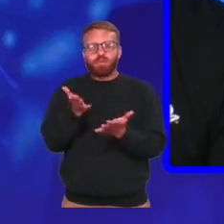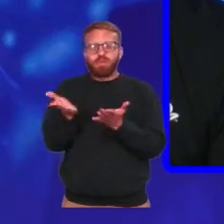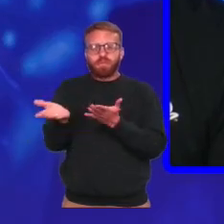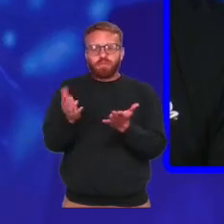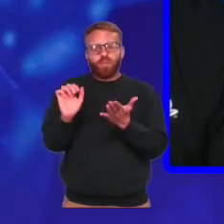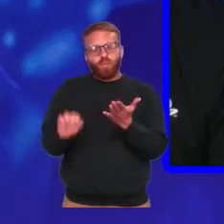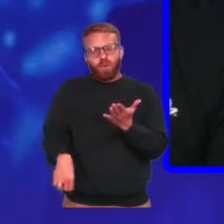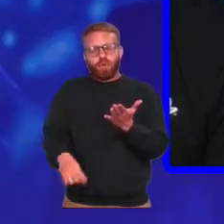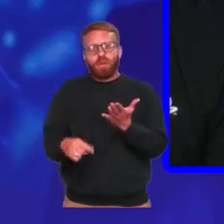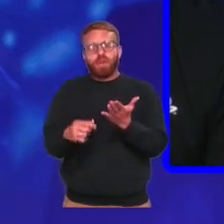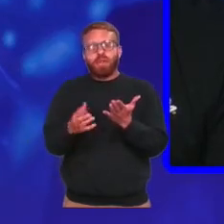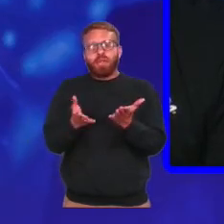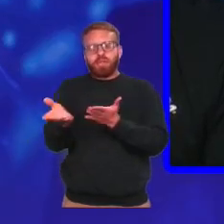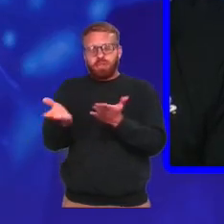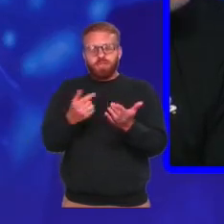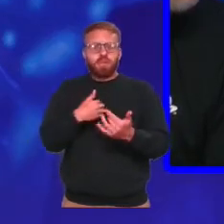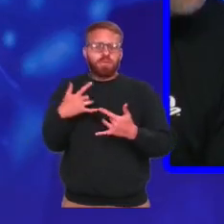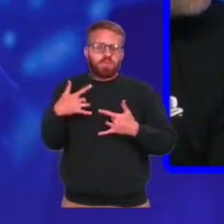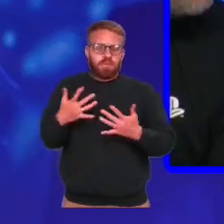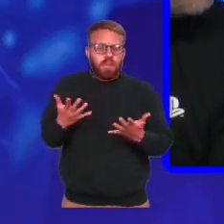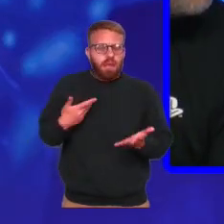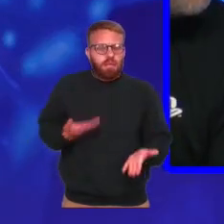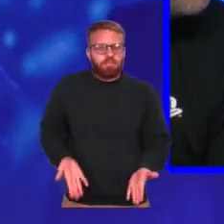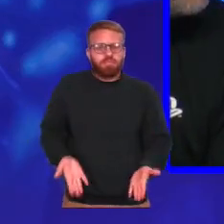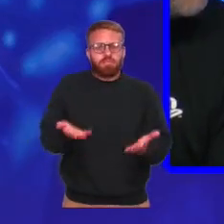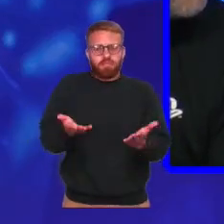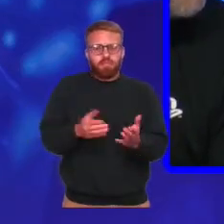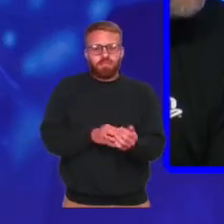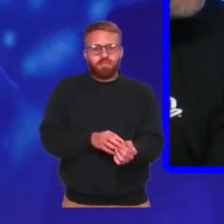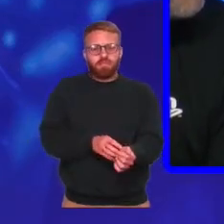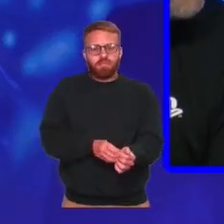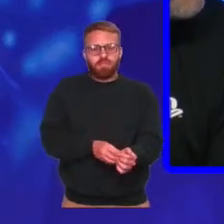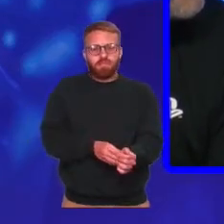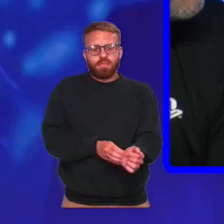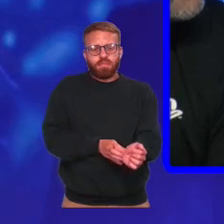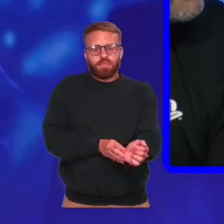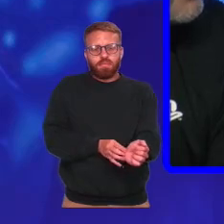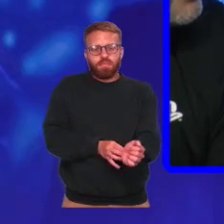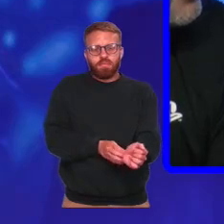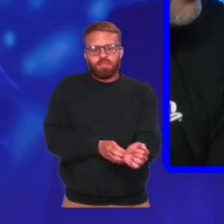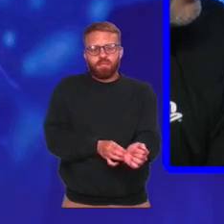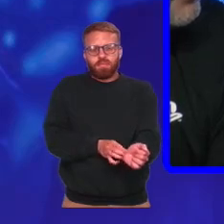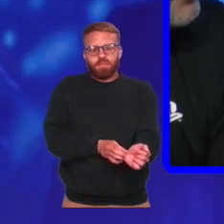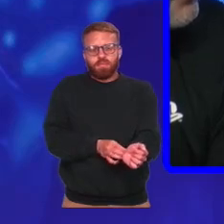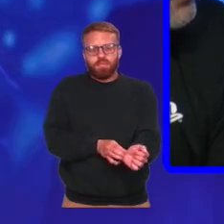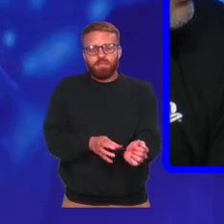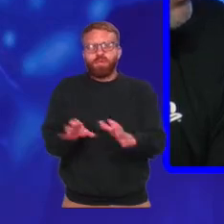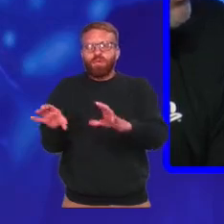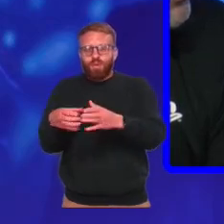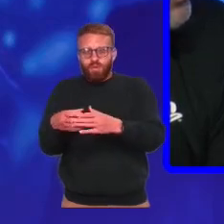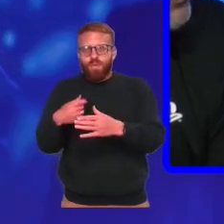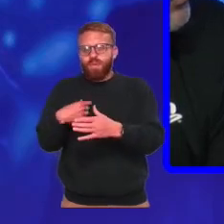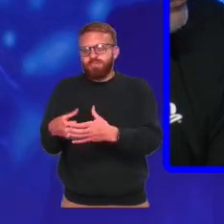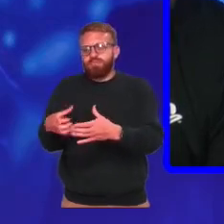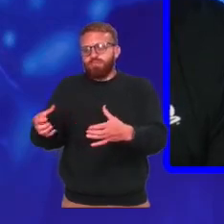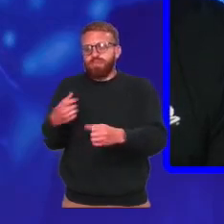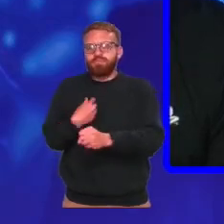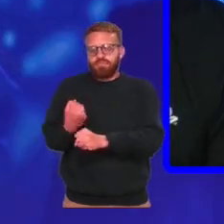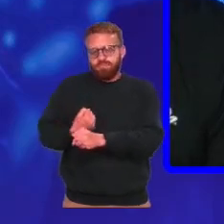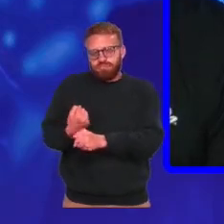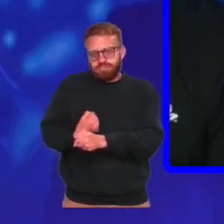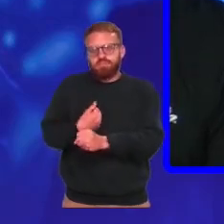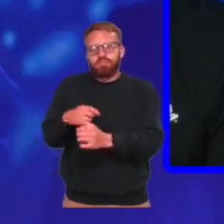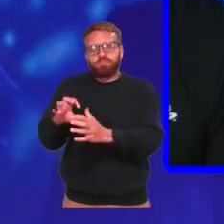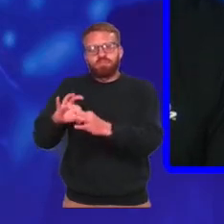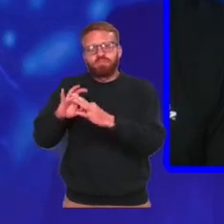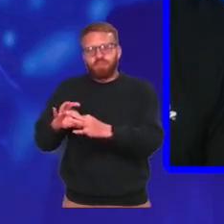do. And we have a large internal team that does that work, but we also outsource a lot, and we outsource globally. I